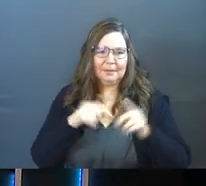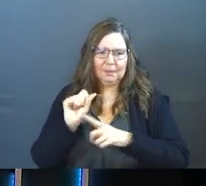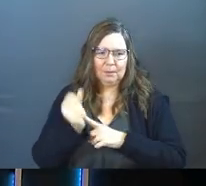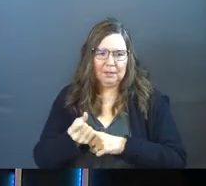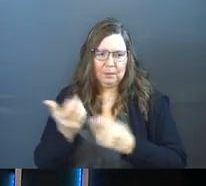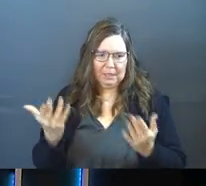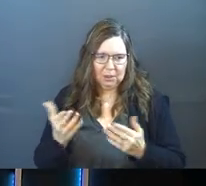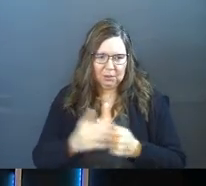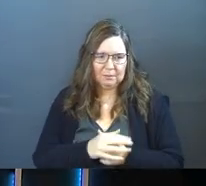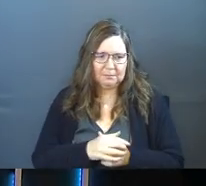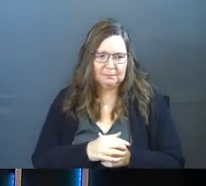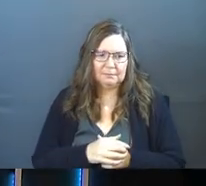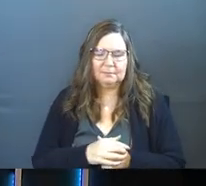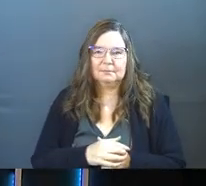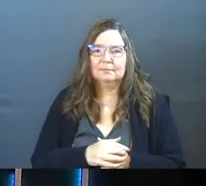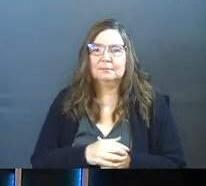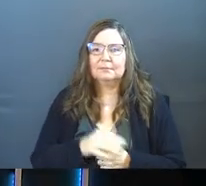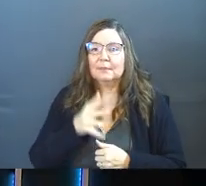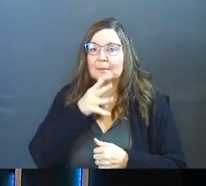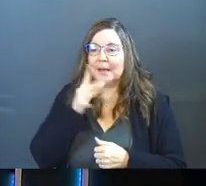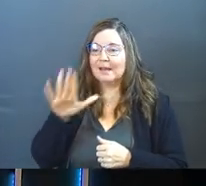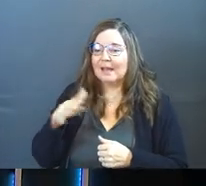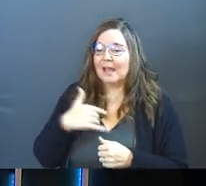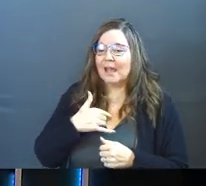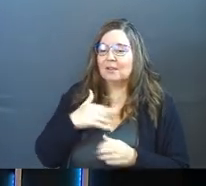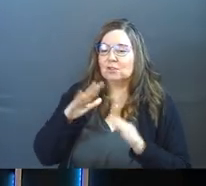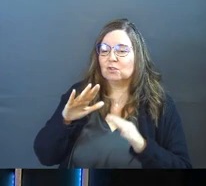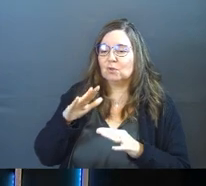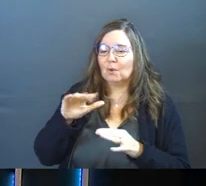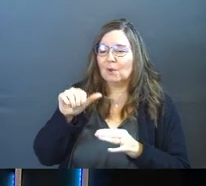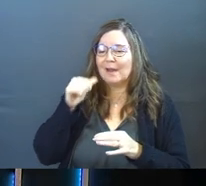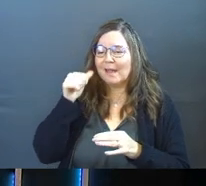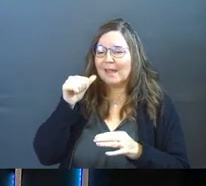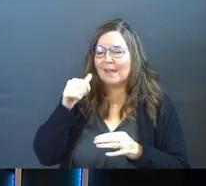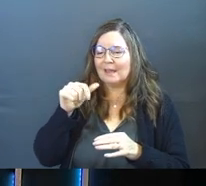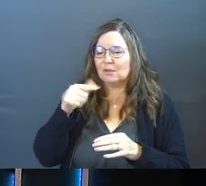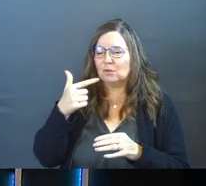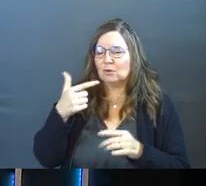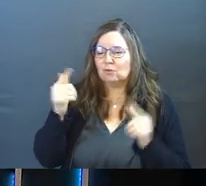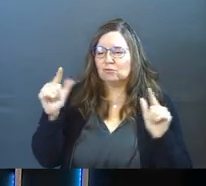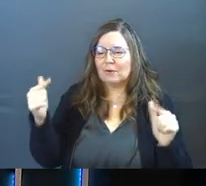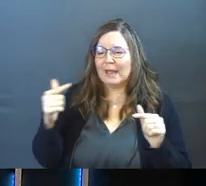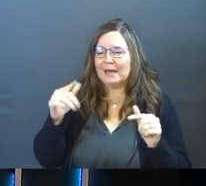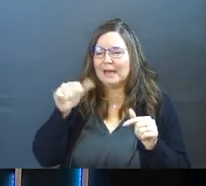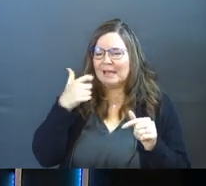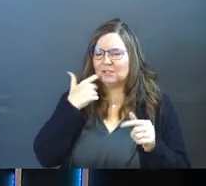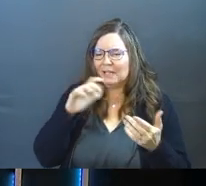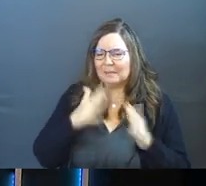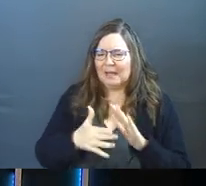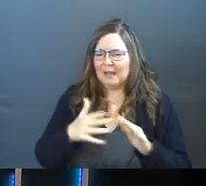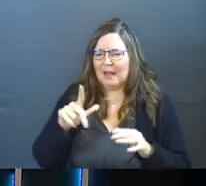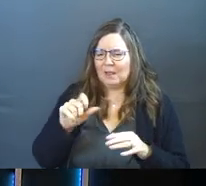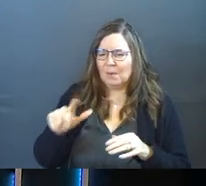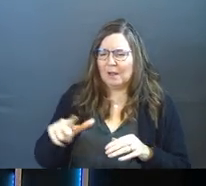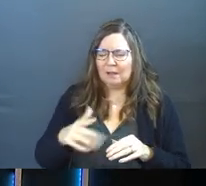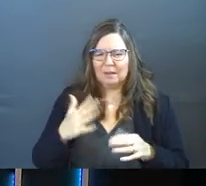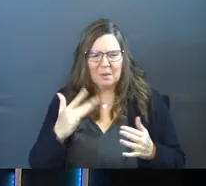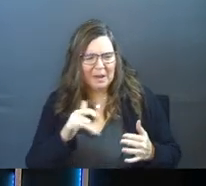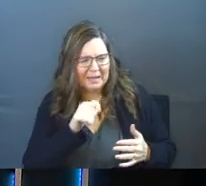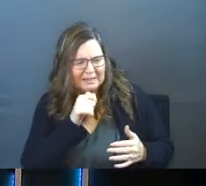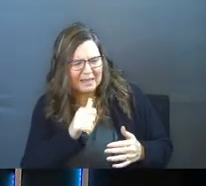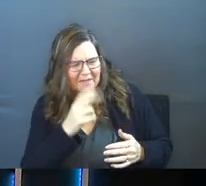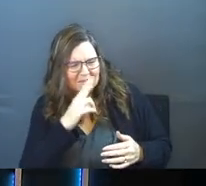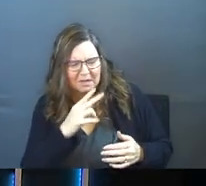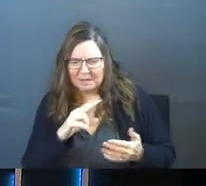situation right here. This mom is saying, hey, your great aunt just passed away, LOL. It's like, why is that funny? It's not